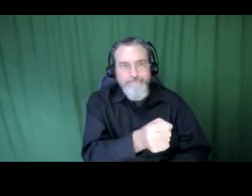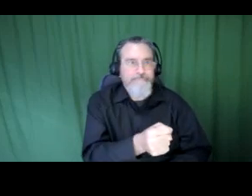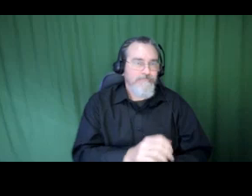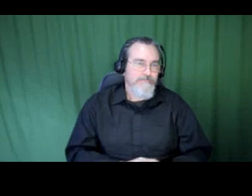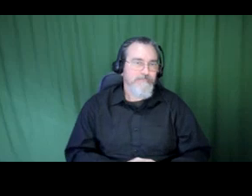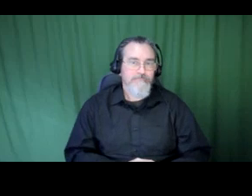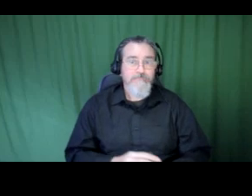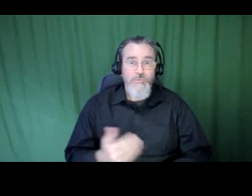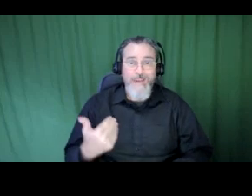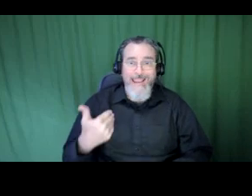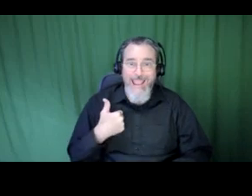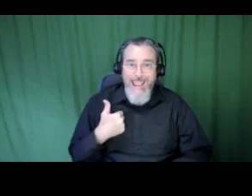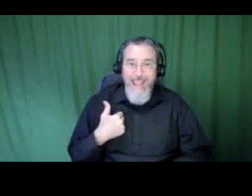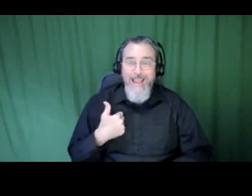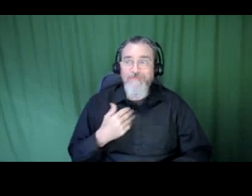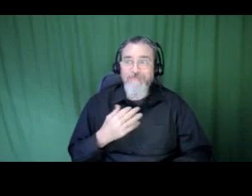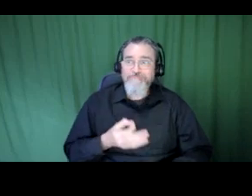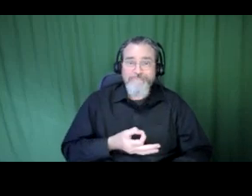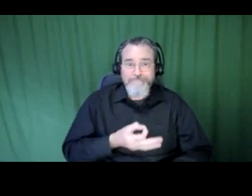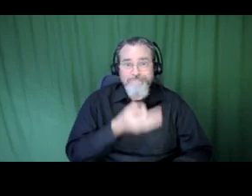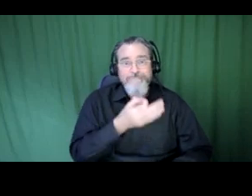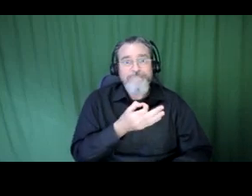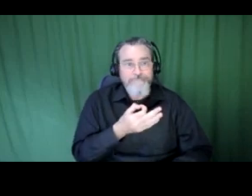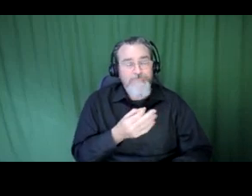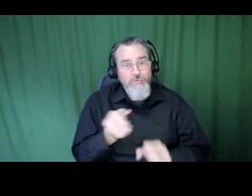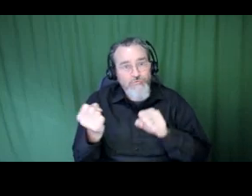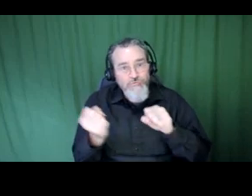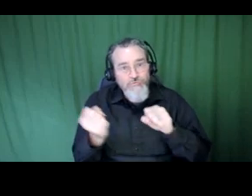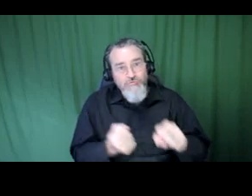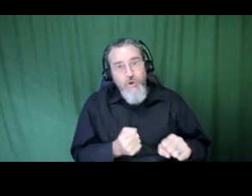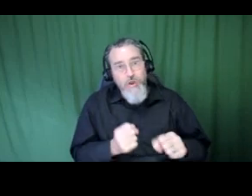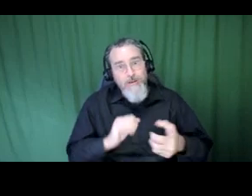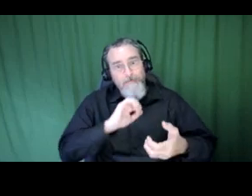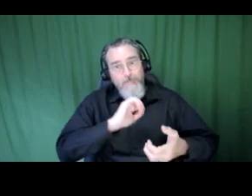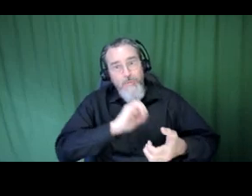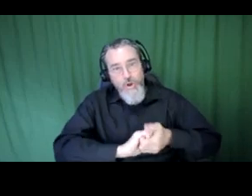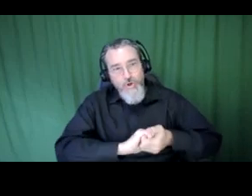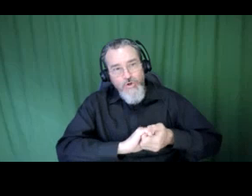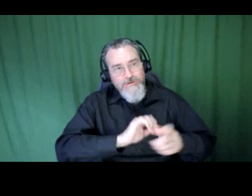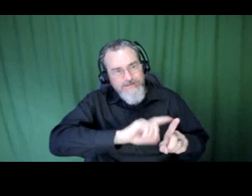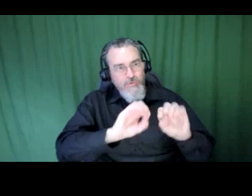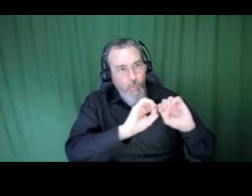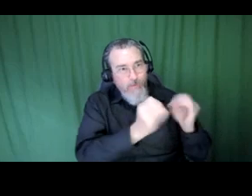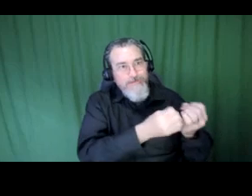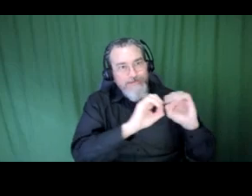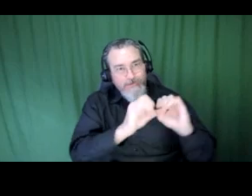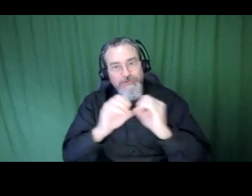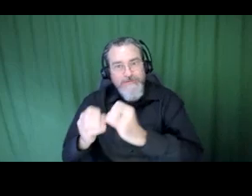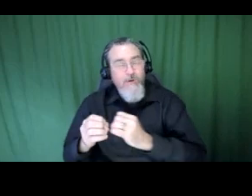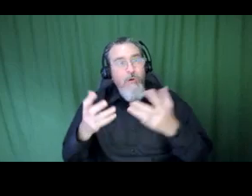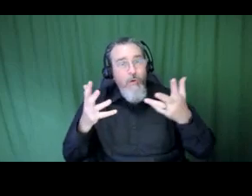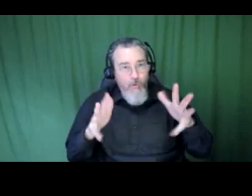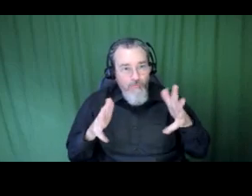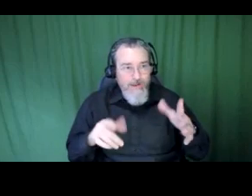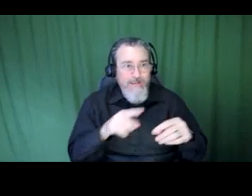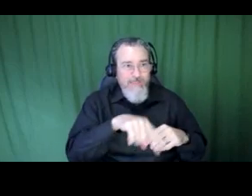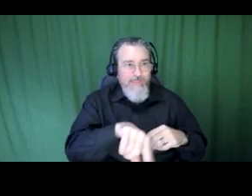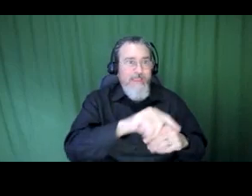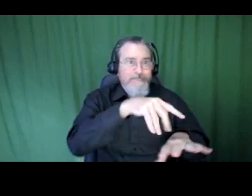proven expertise and strong partnerships across a number of organizations that are already deeply embedded